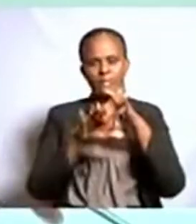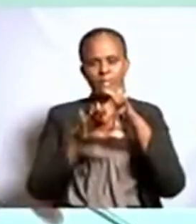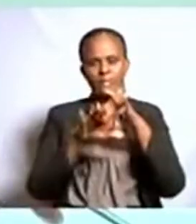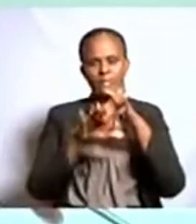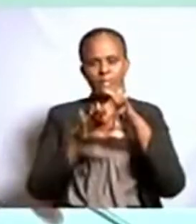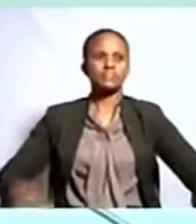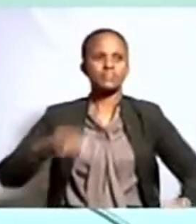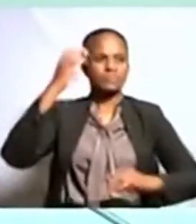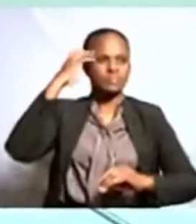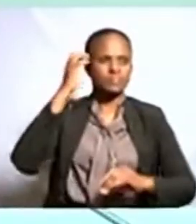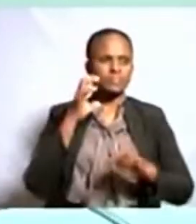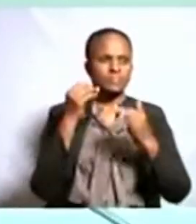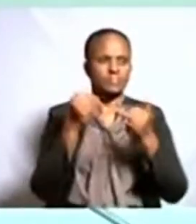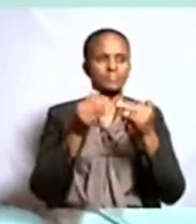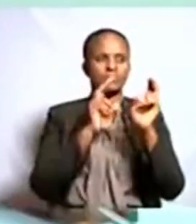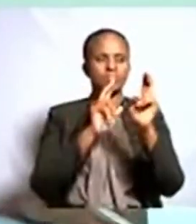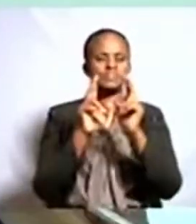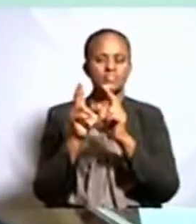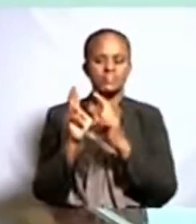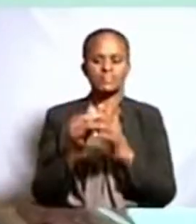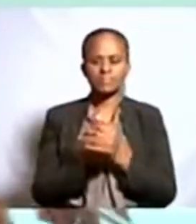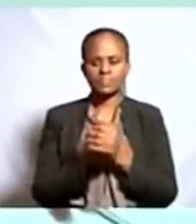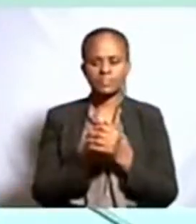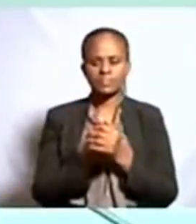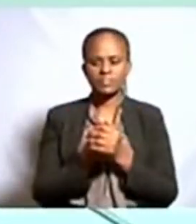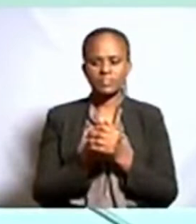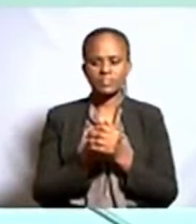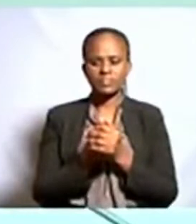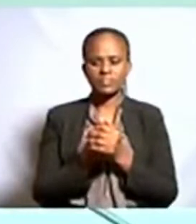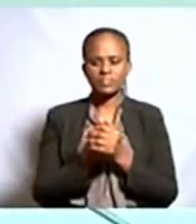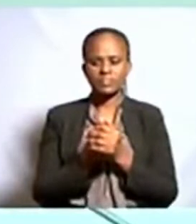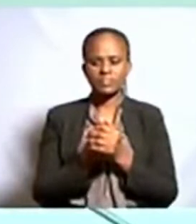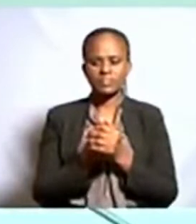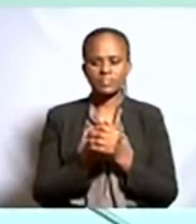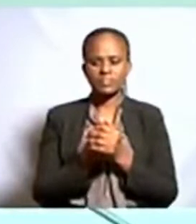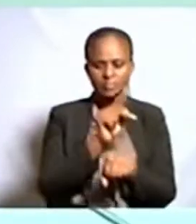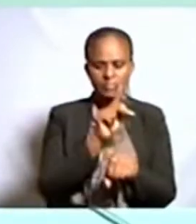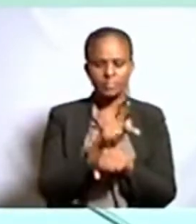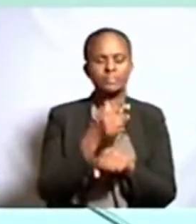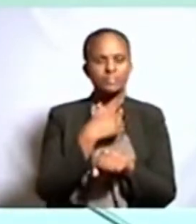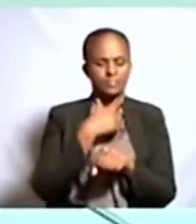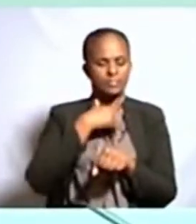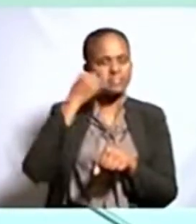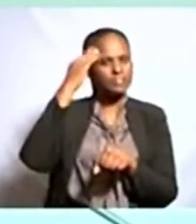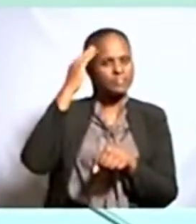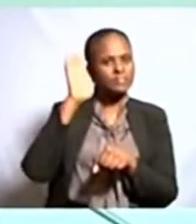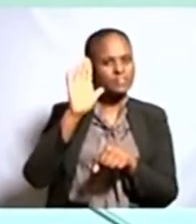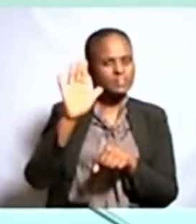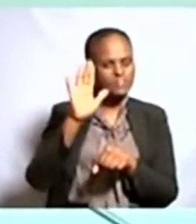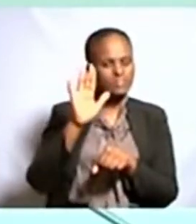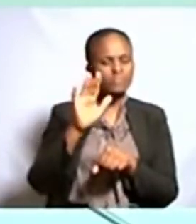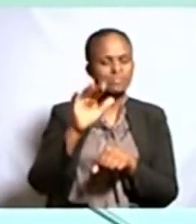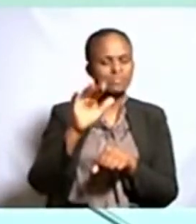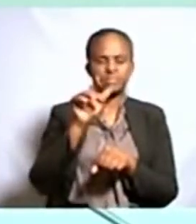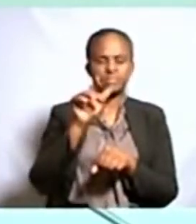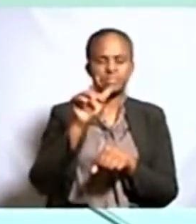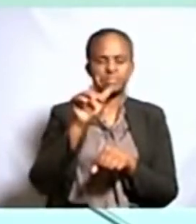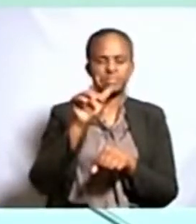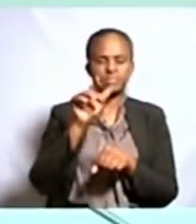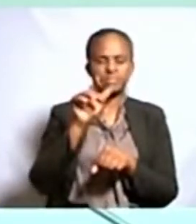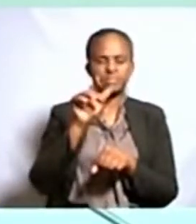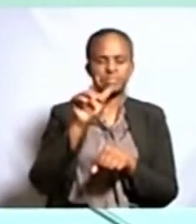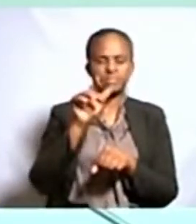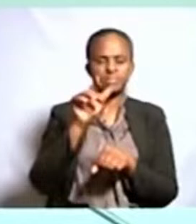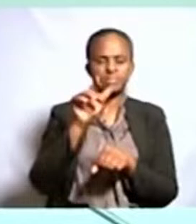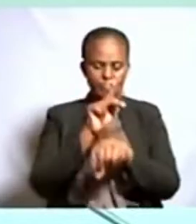Controlling officer's response. Corrective action: the project is mindful of the effect of plant mortalities on the